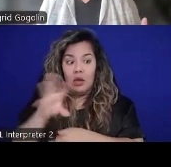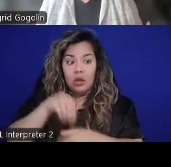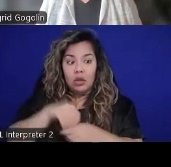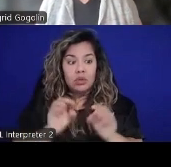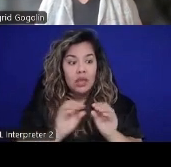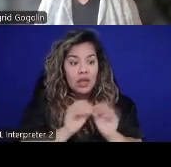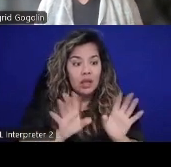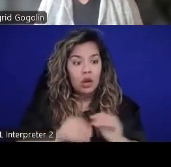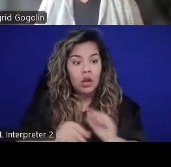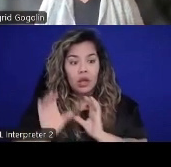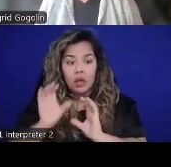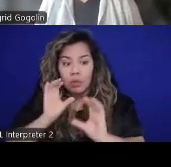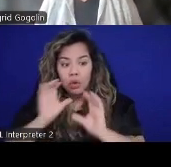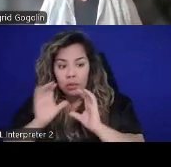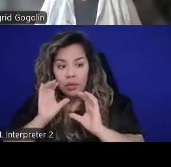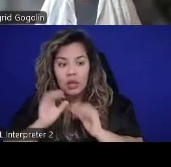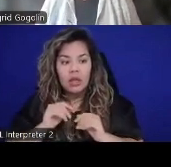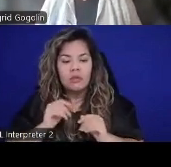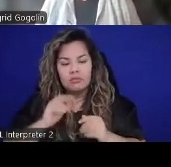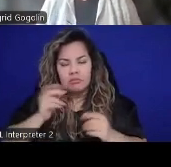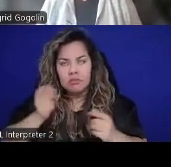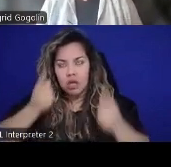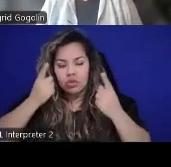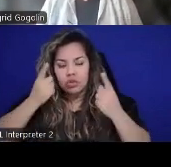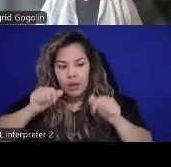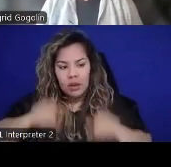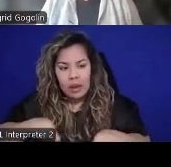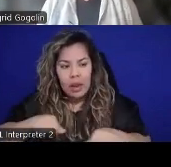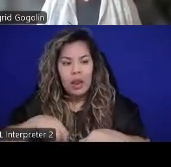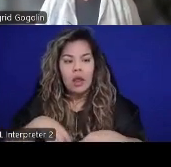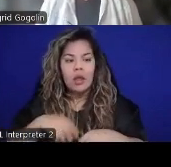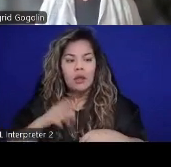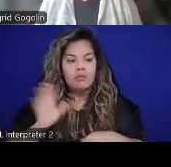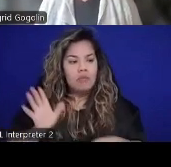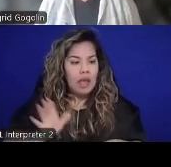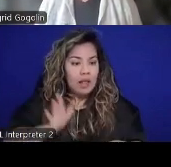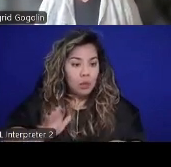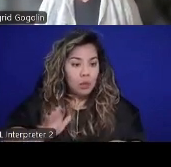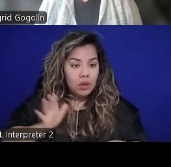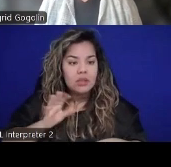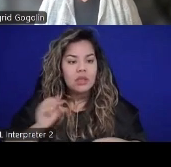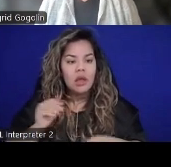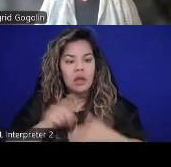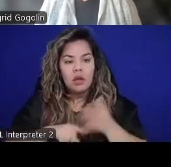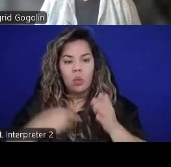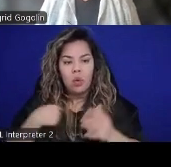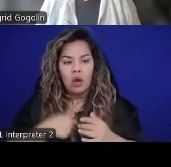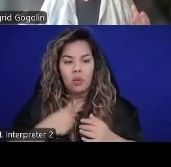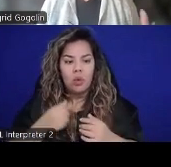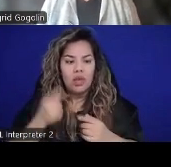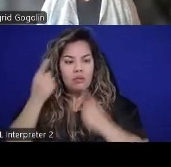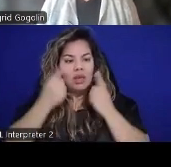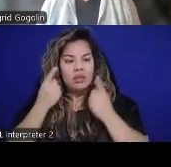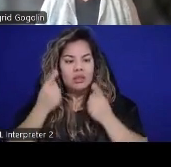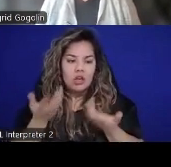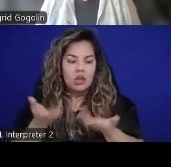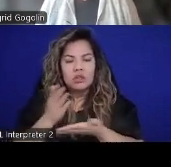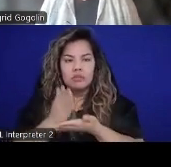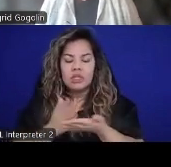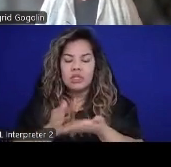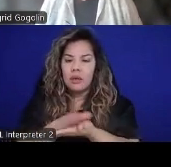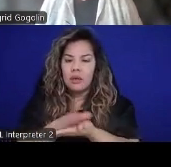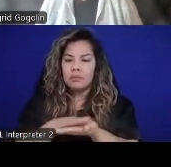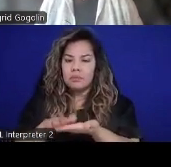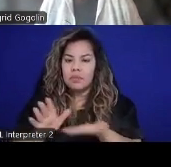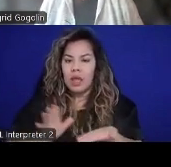people must understand it, eloquence, and what we consider to be necessary also is some elegance of